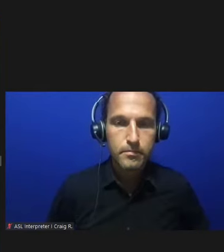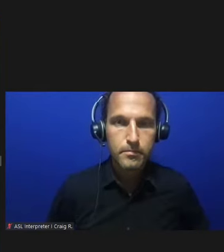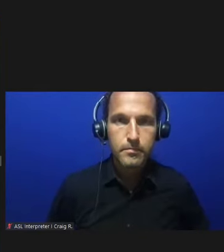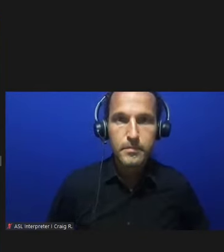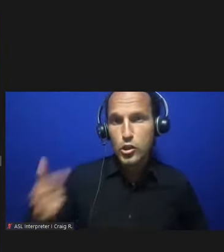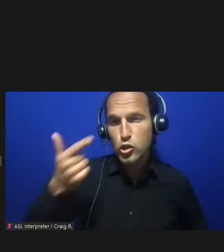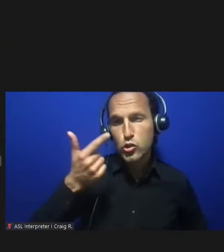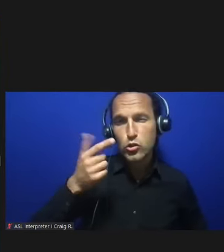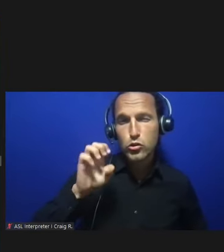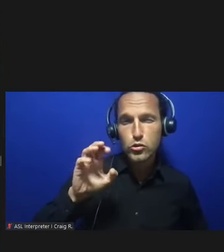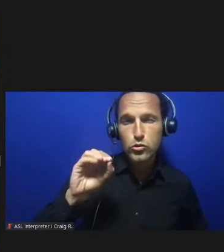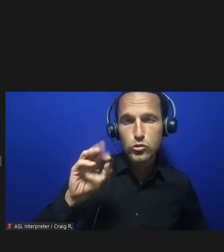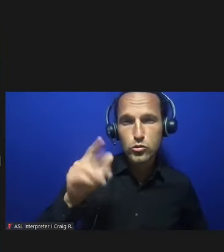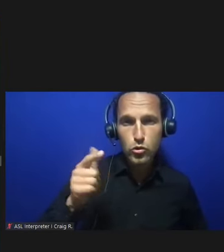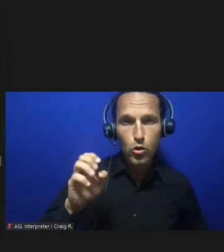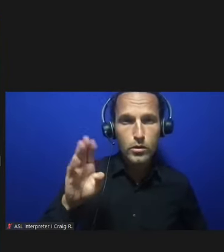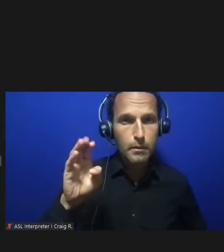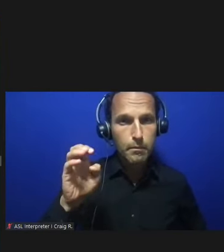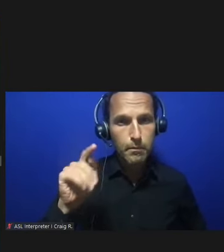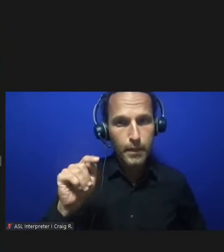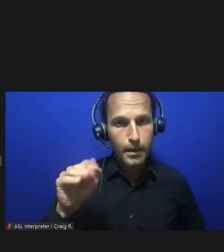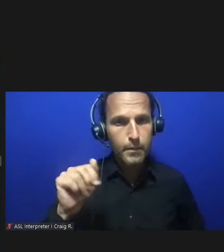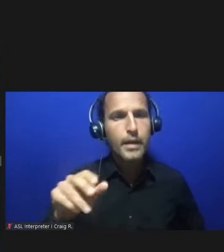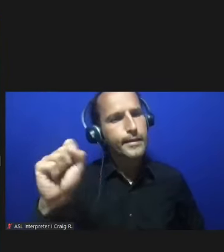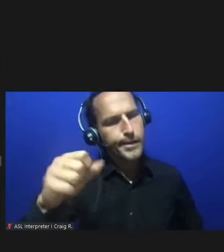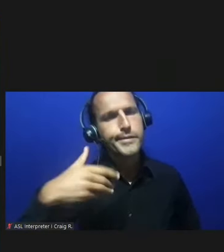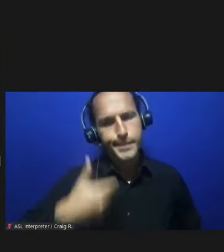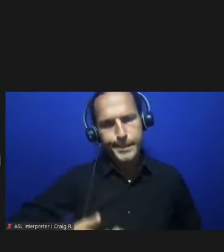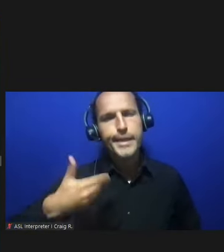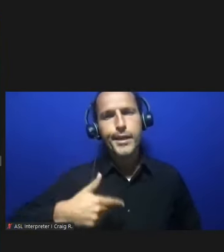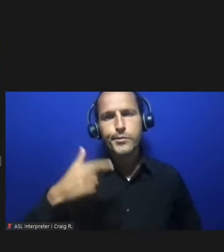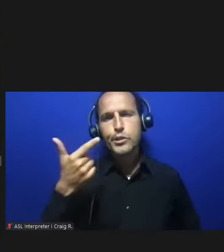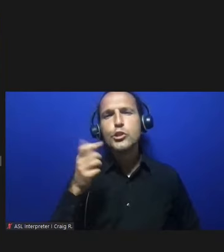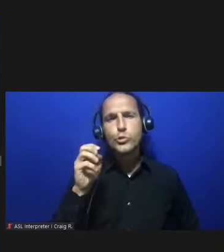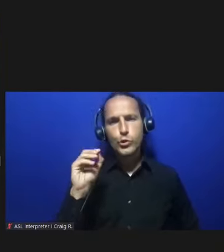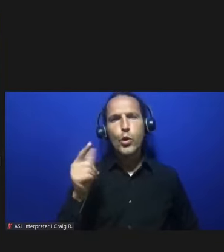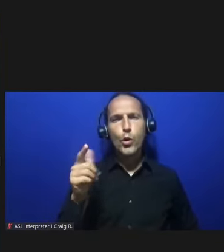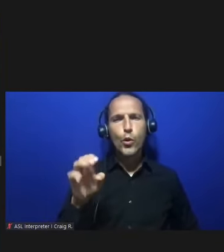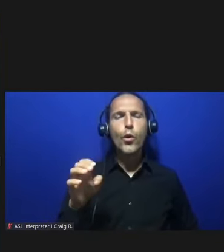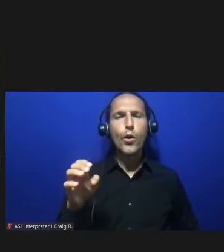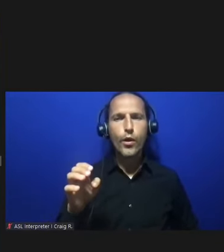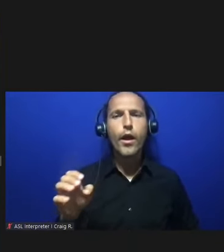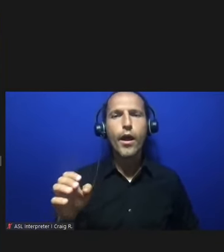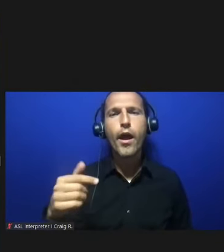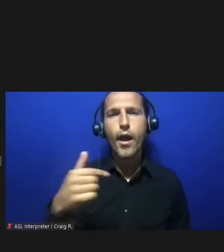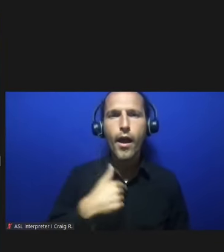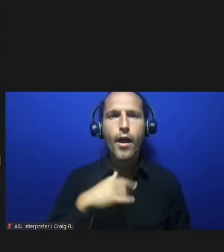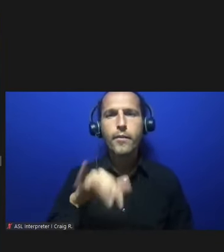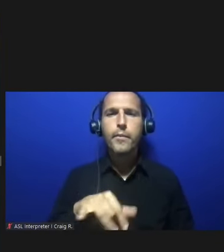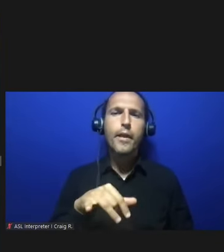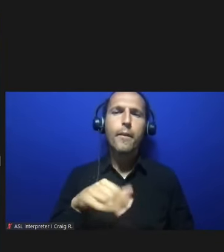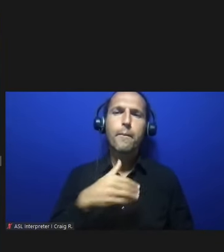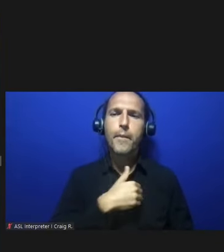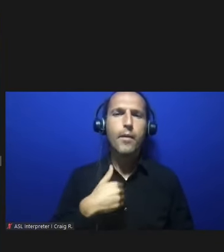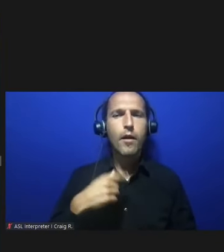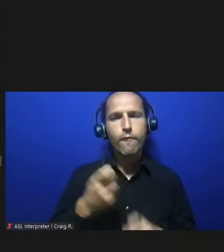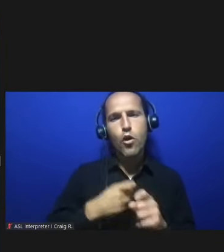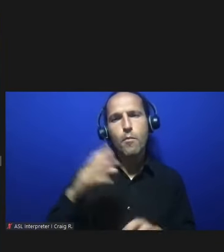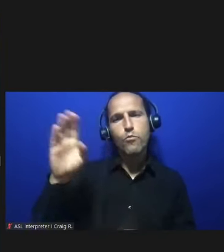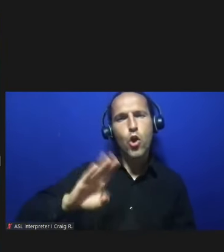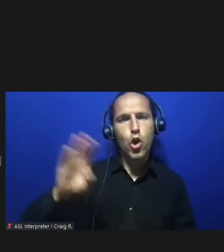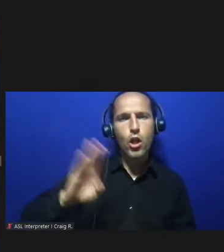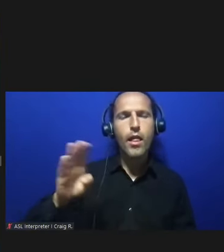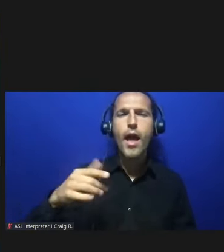George Bettman? Yes, my name is George Bettman, and I am a Writers Alliance member from Brooklyn. I am